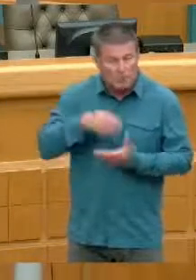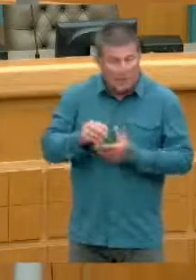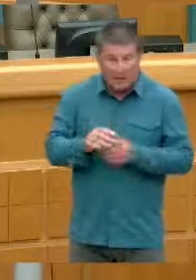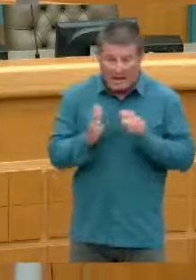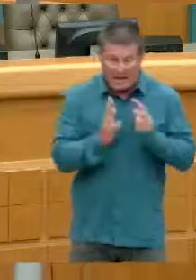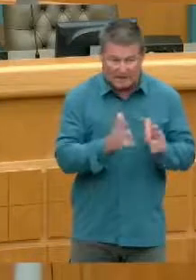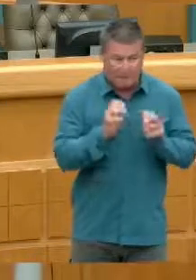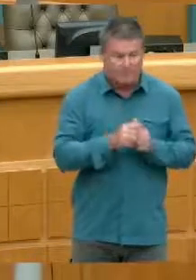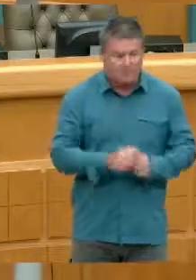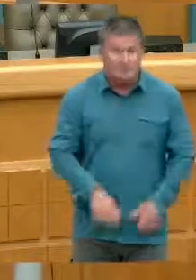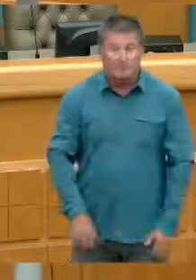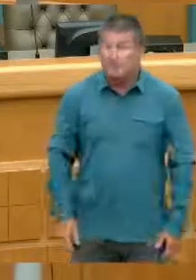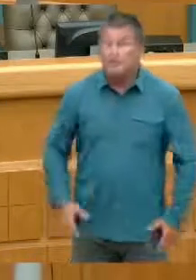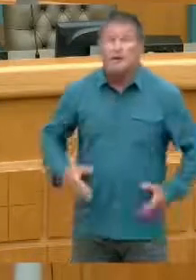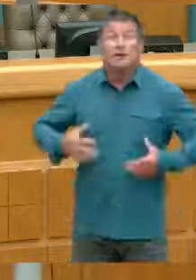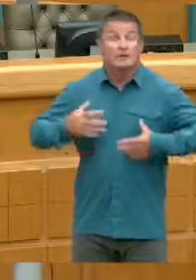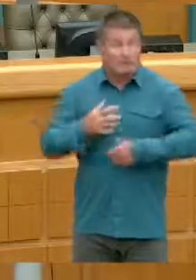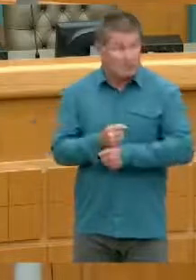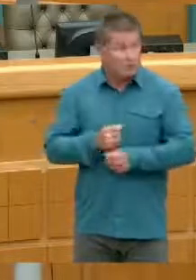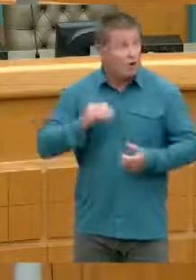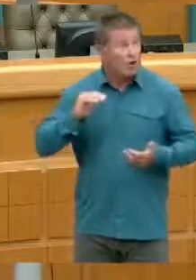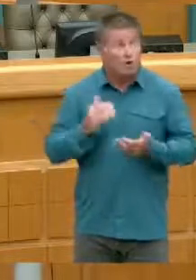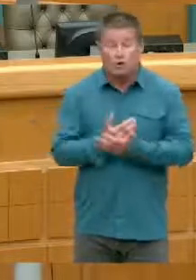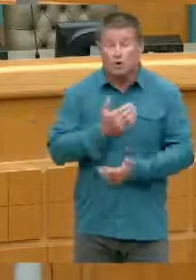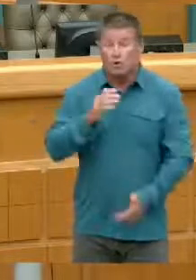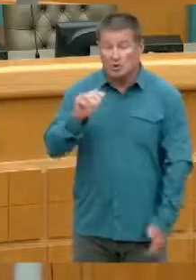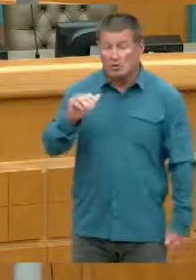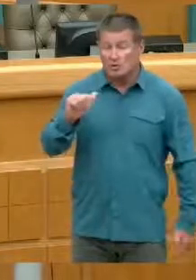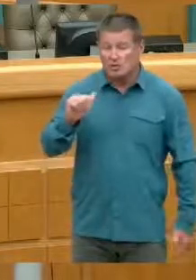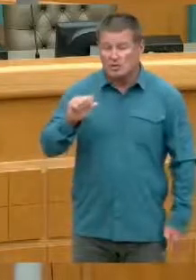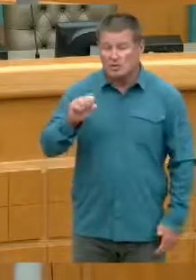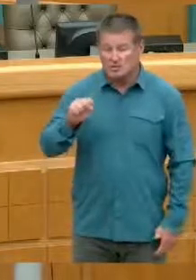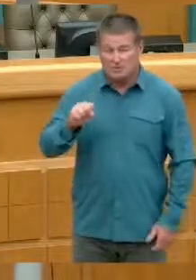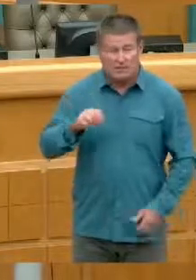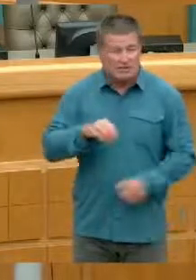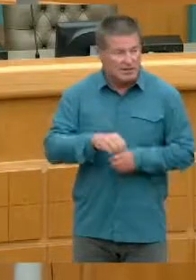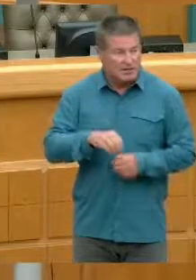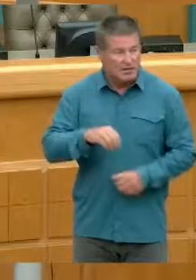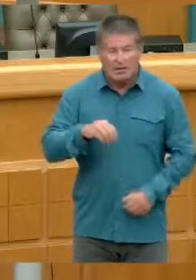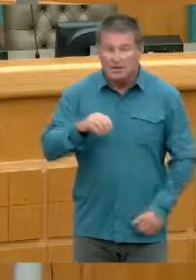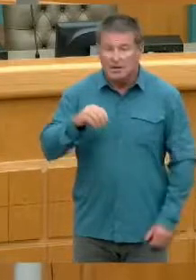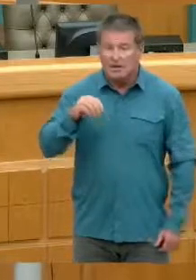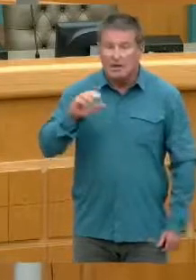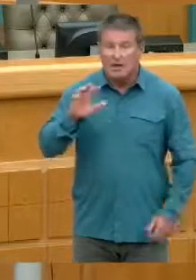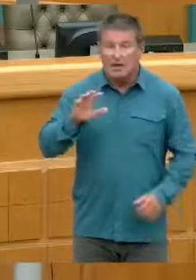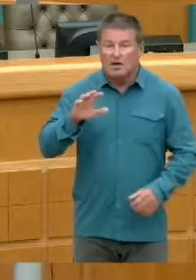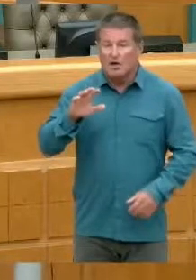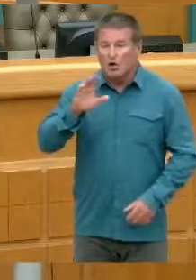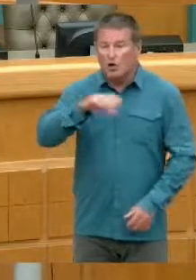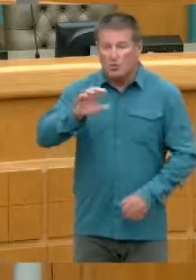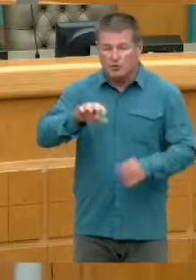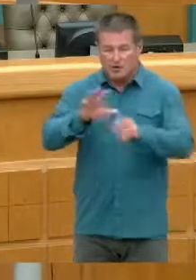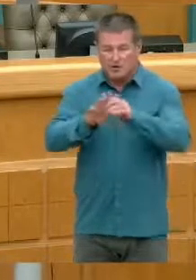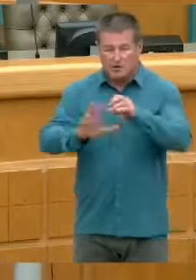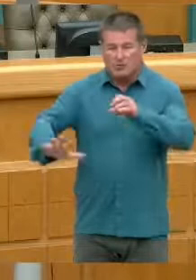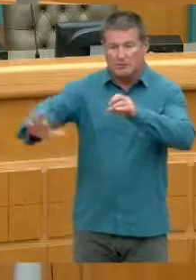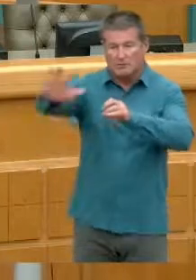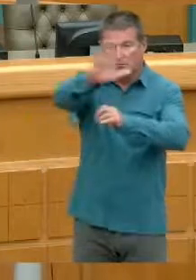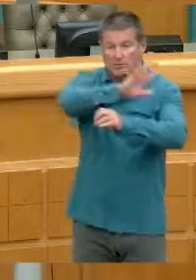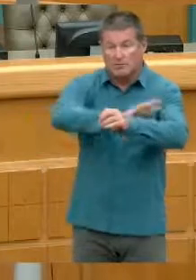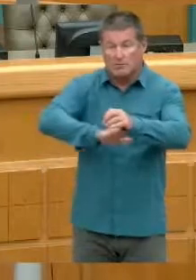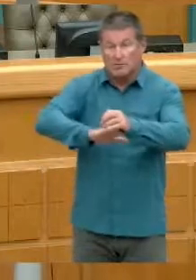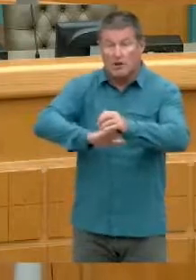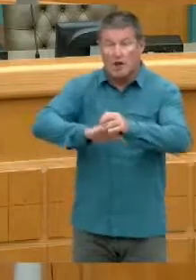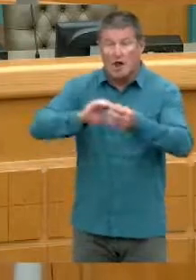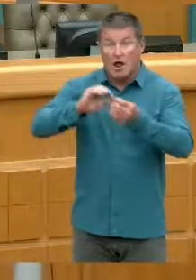in summary, the new cases in the Coastal Bend, while they're coming down from the outbreak peak, they're